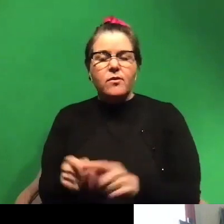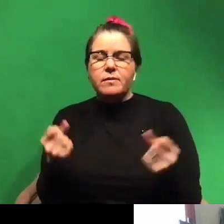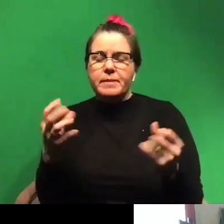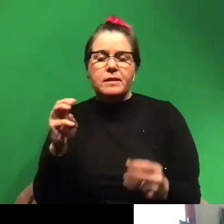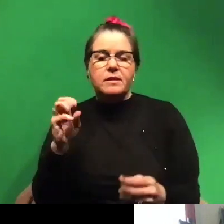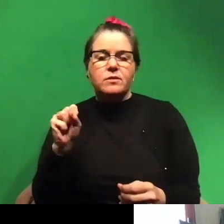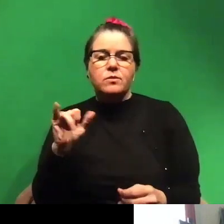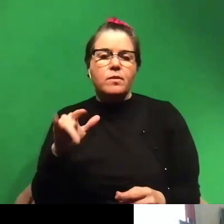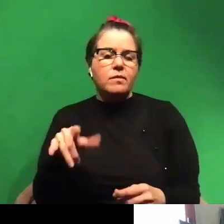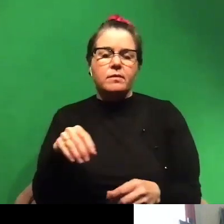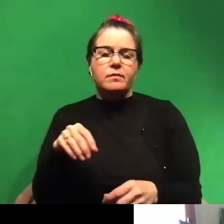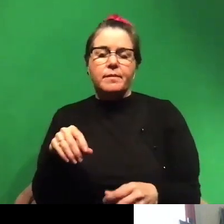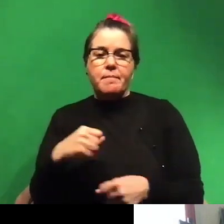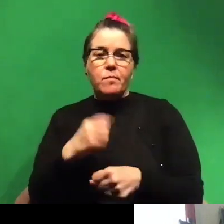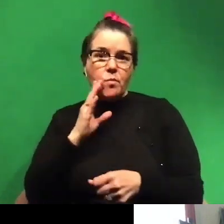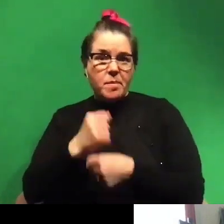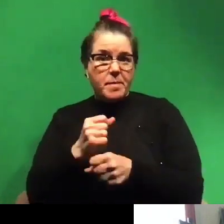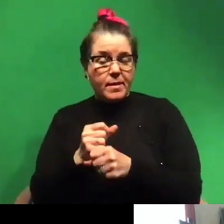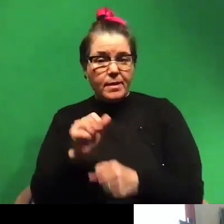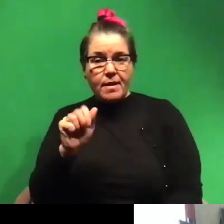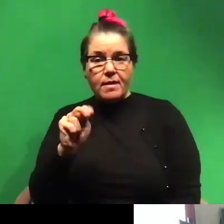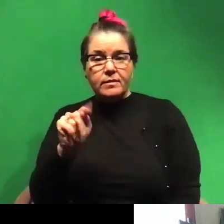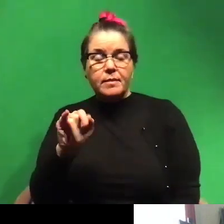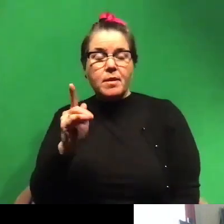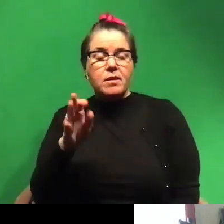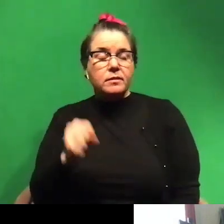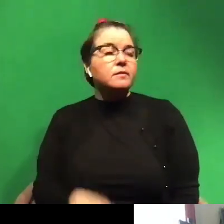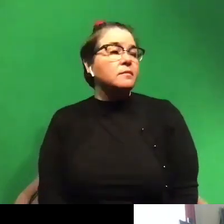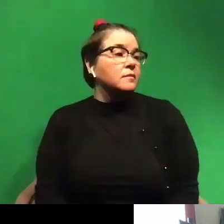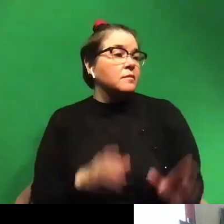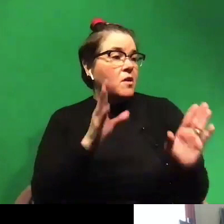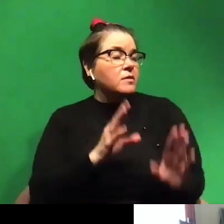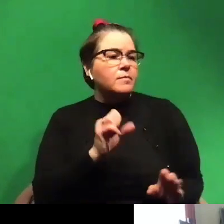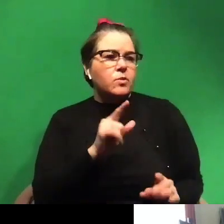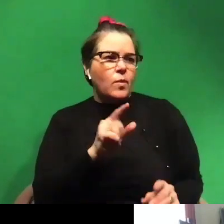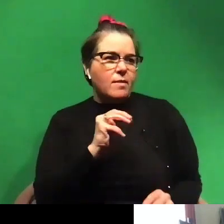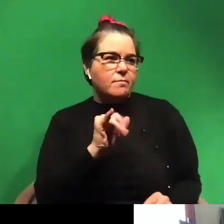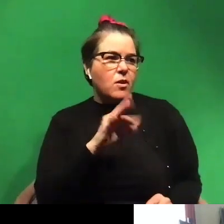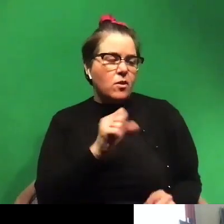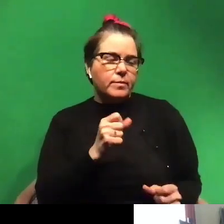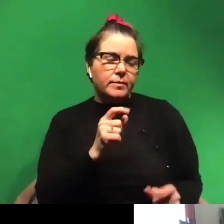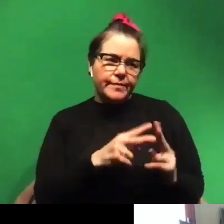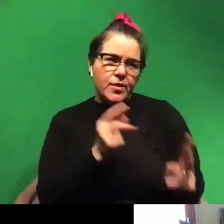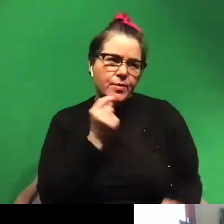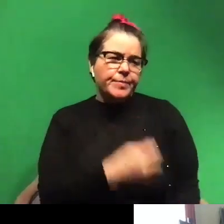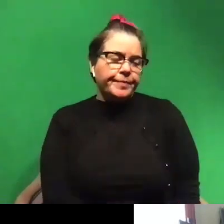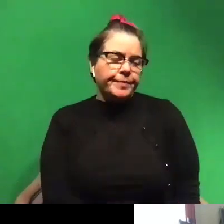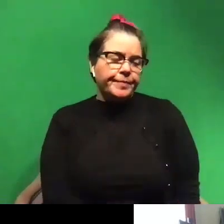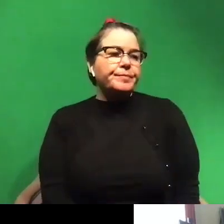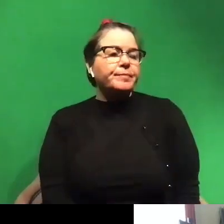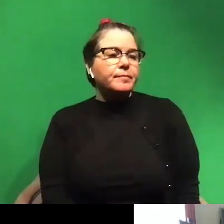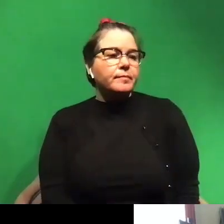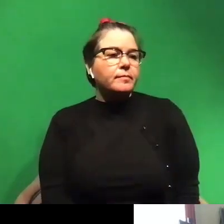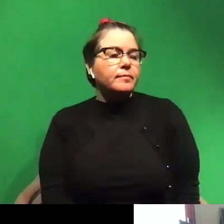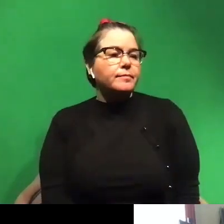soil that make antibiotics. Awesome. Yeah, soil microbes are very, very cool. Hila would